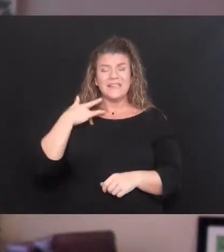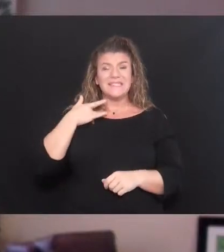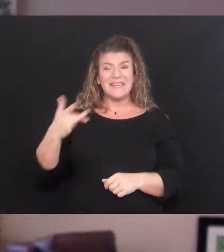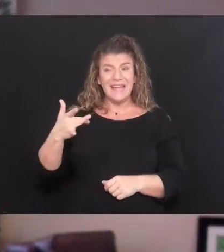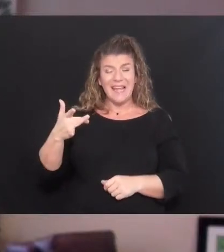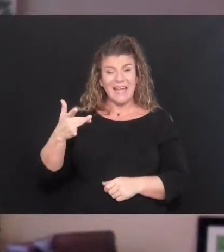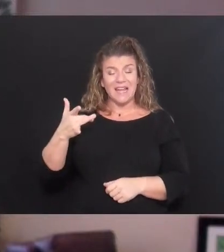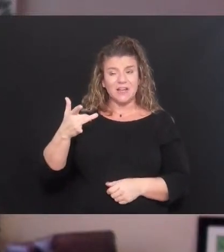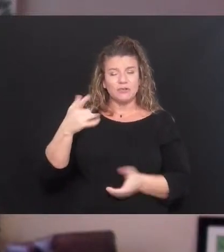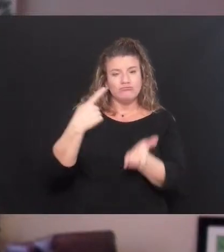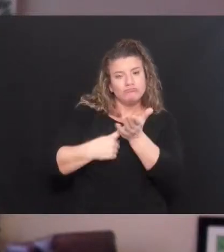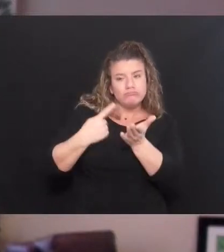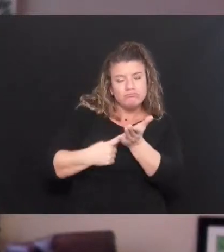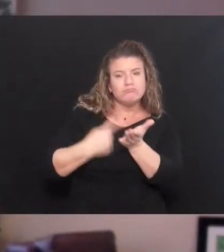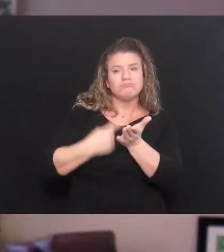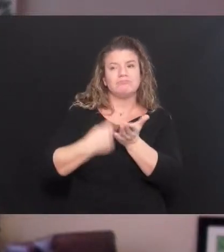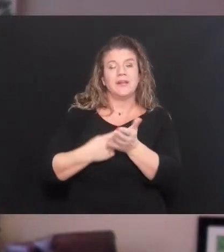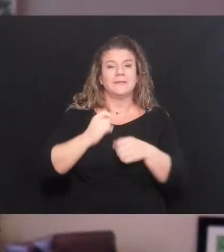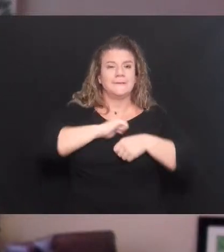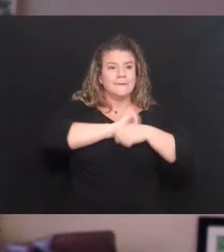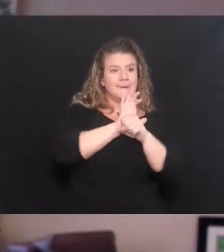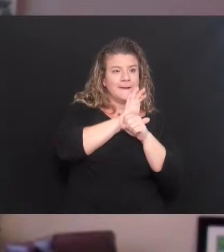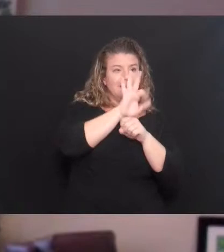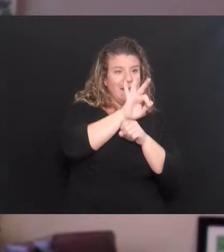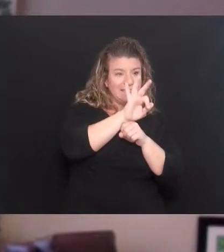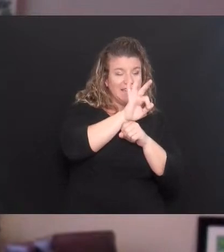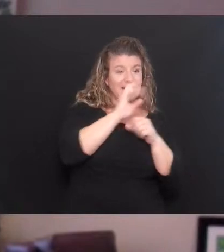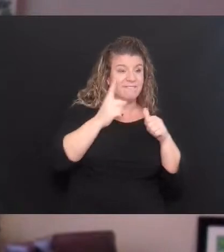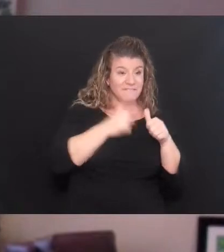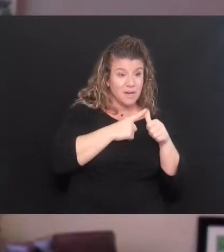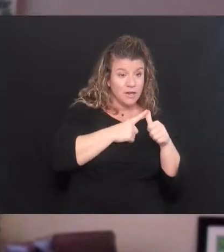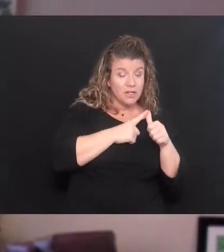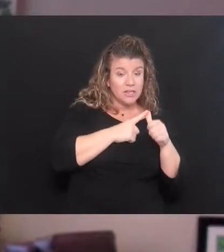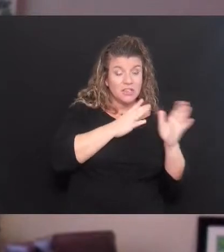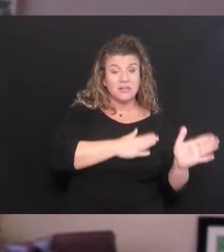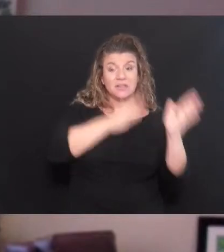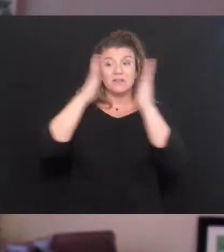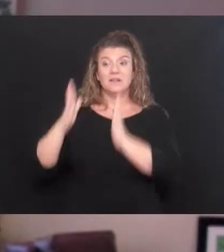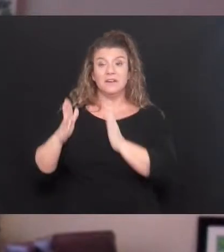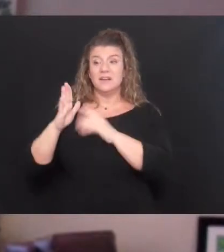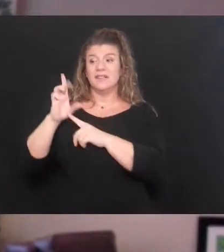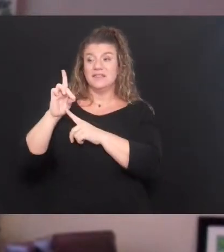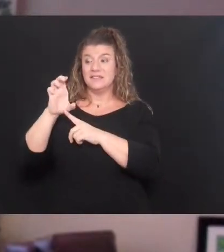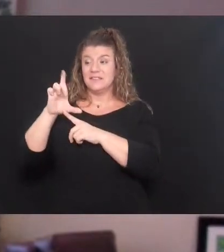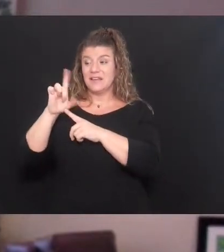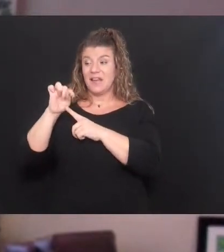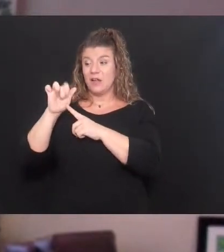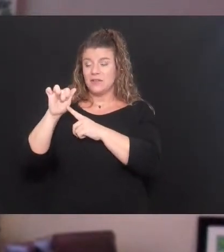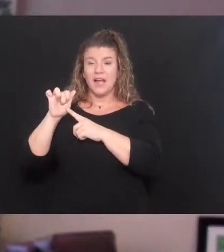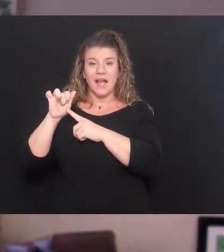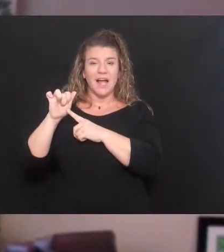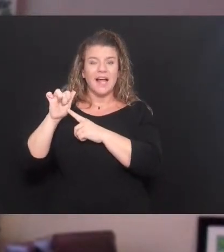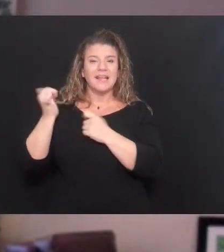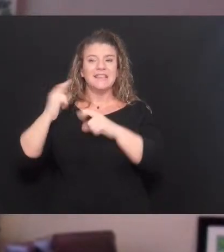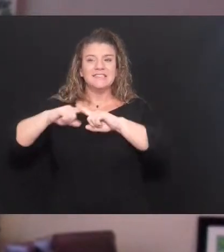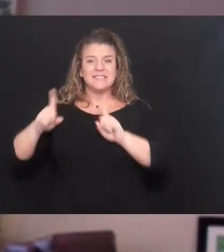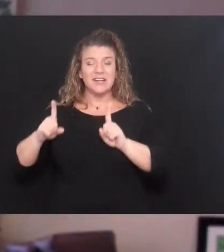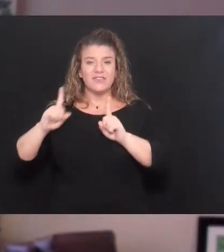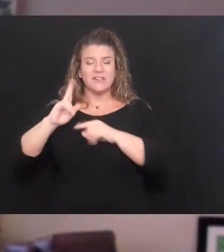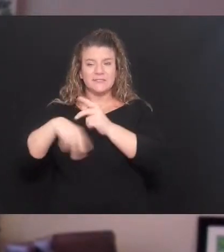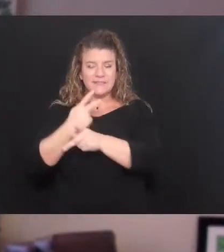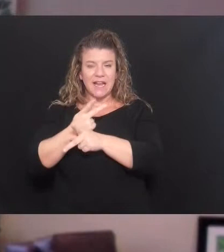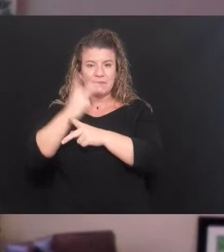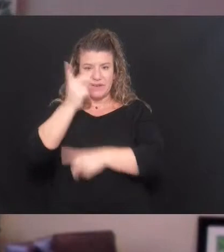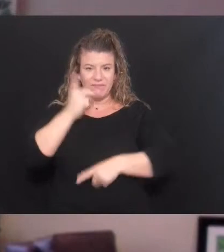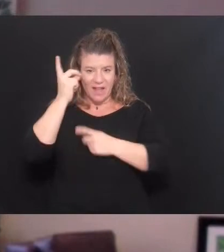as we have to the initial virus from Wuhan, China, as a COVID-19 virus, and the Alpha